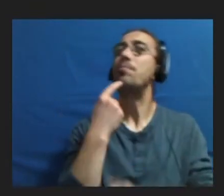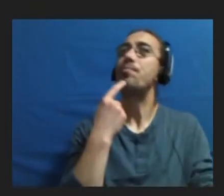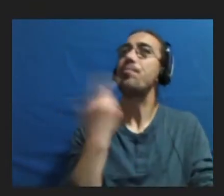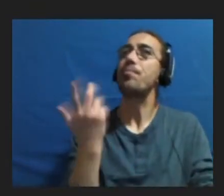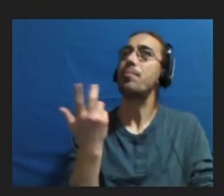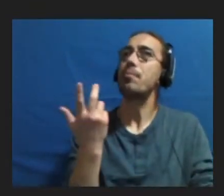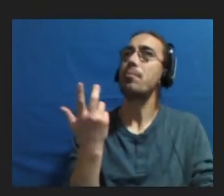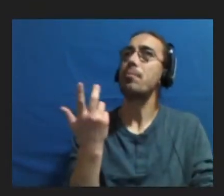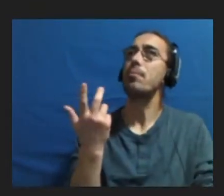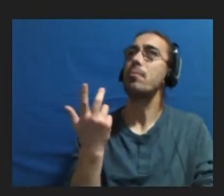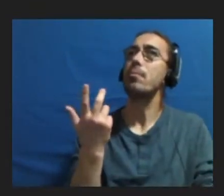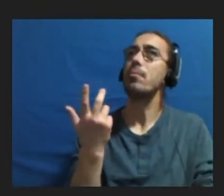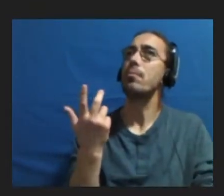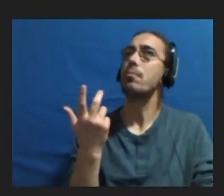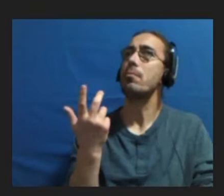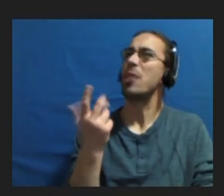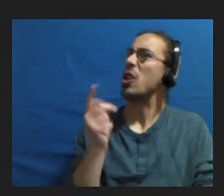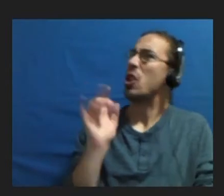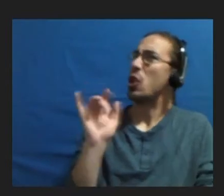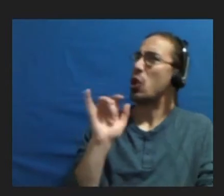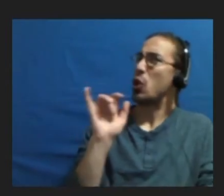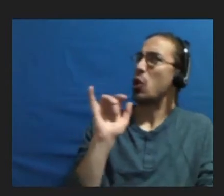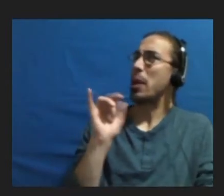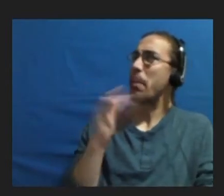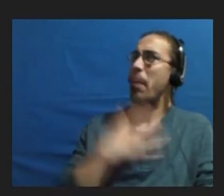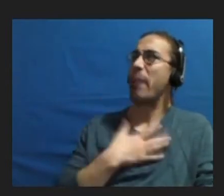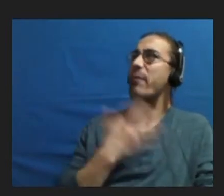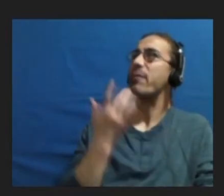you're now kind of my favorite person.